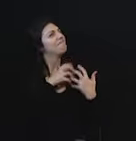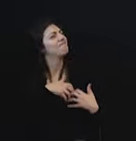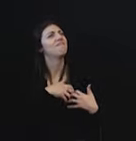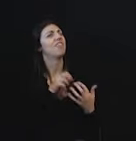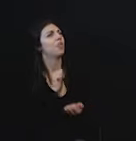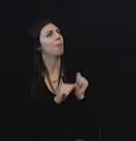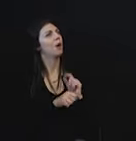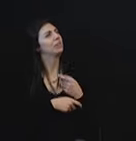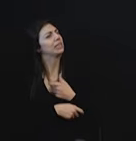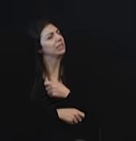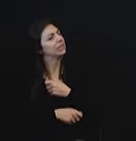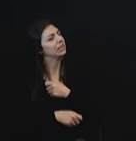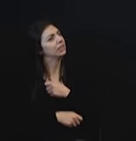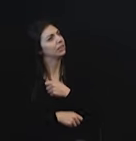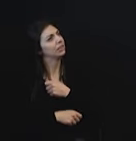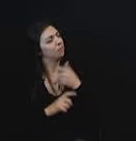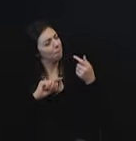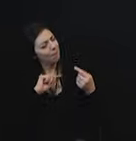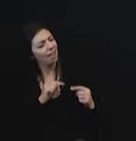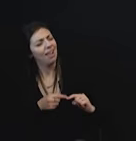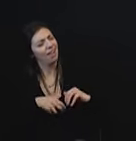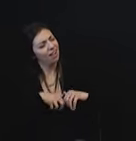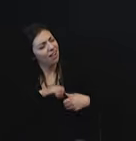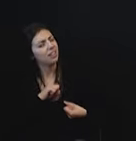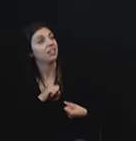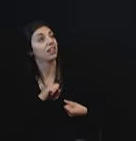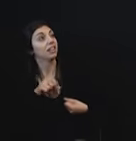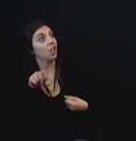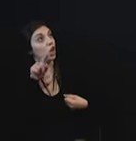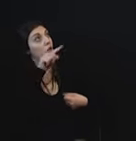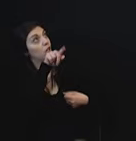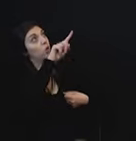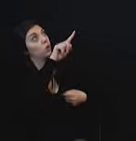painful, that you would meet them in that spot